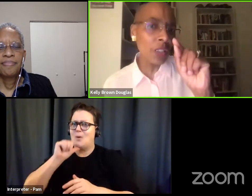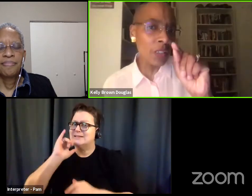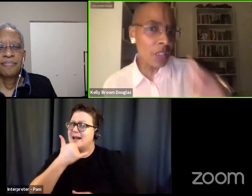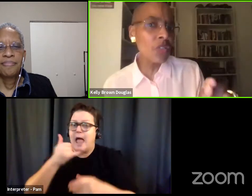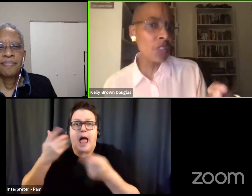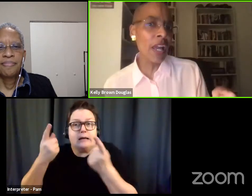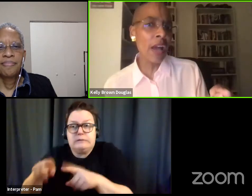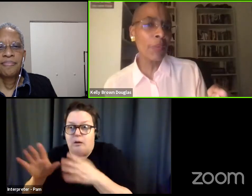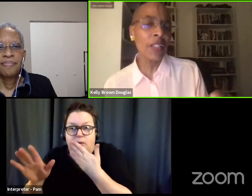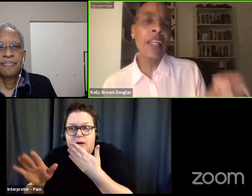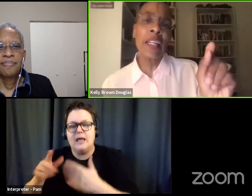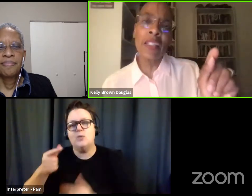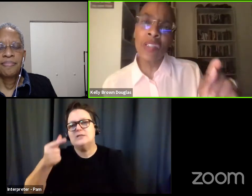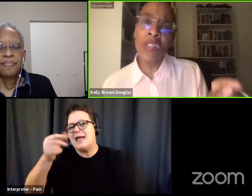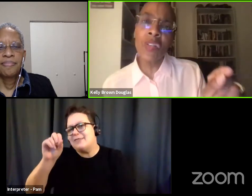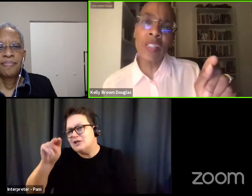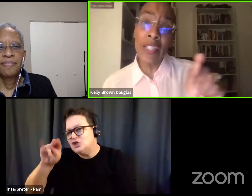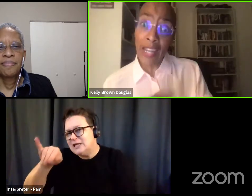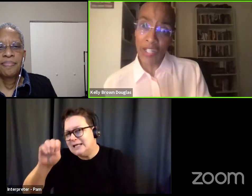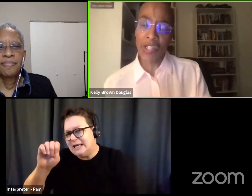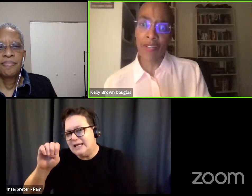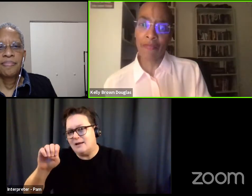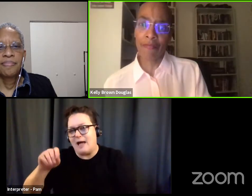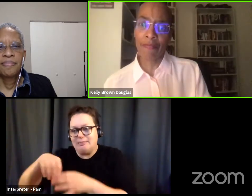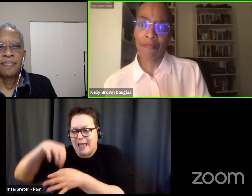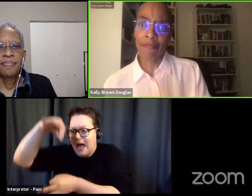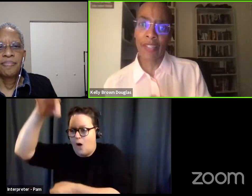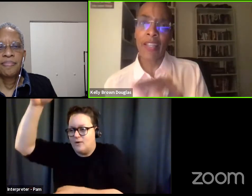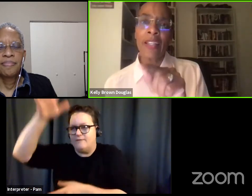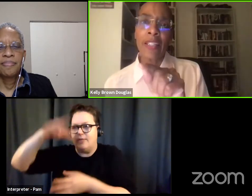this will continue to happen until the nation